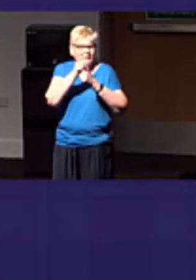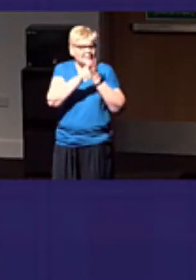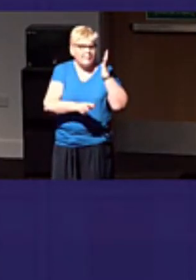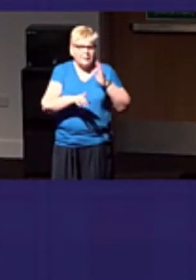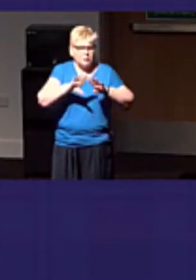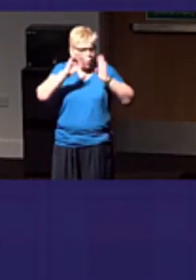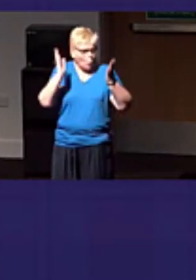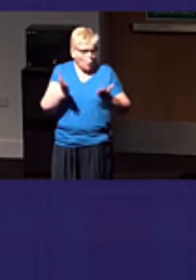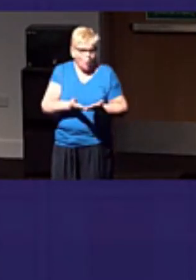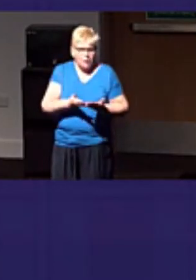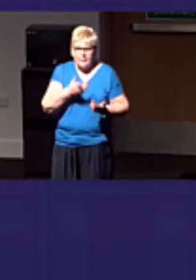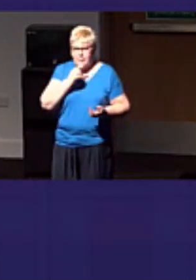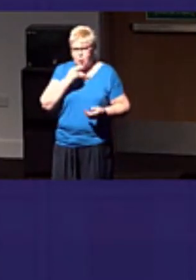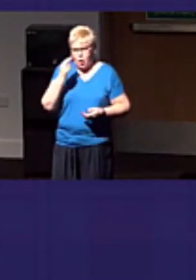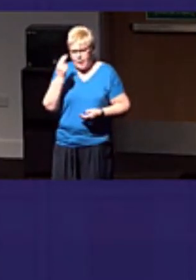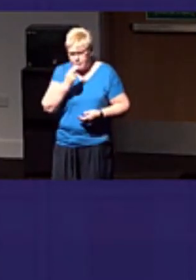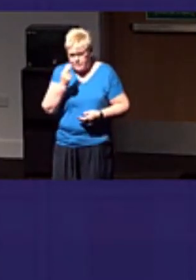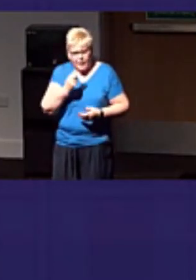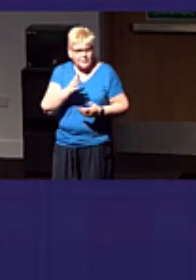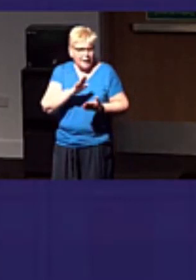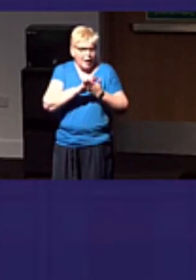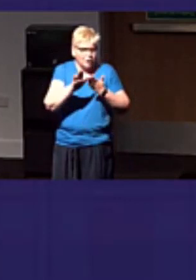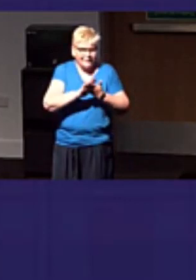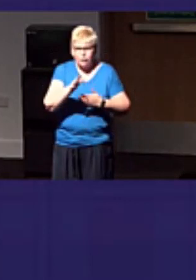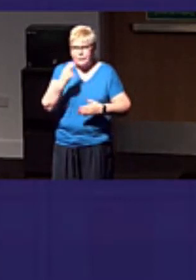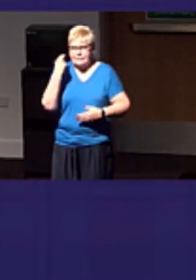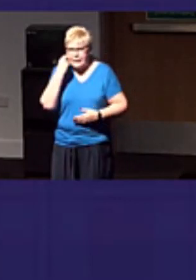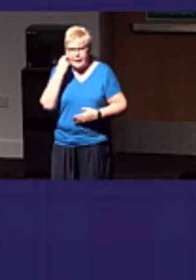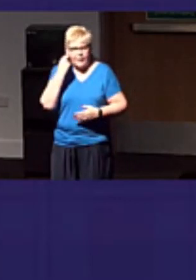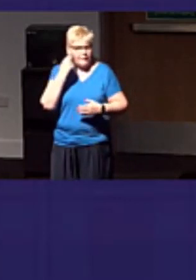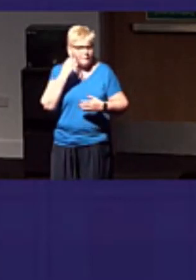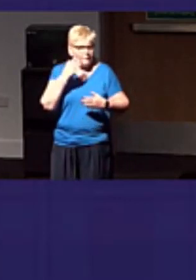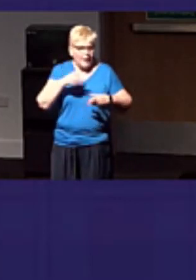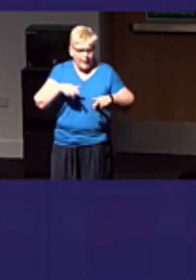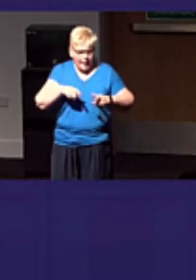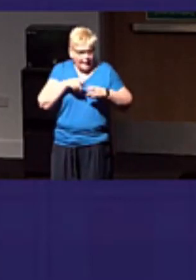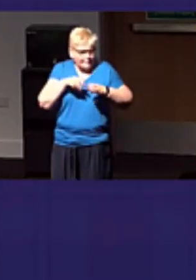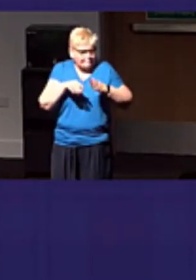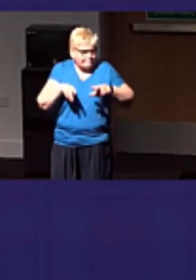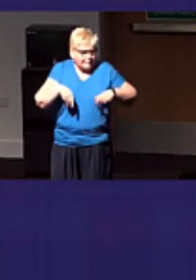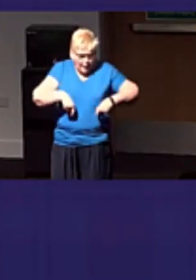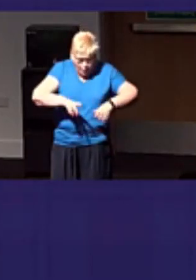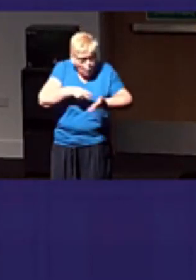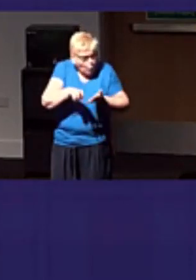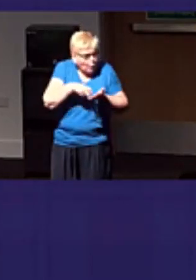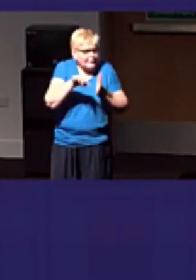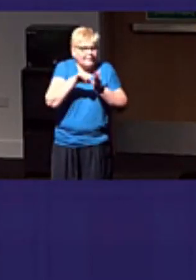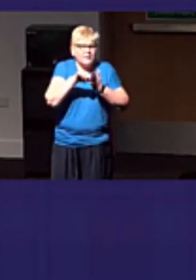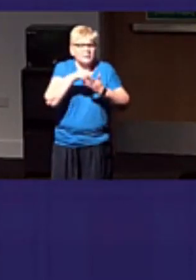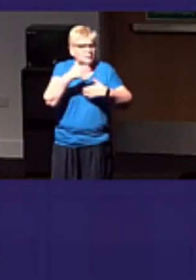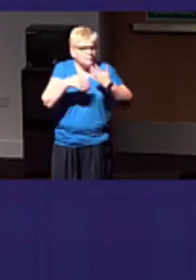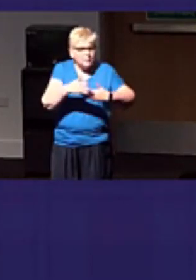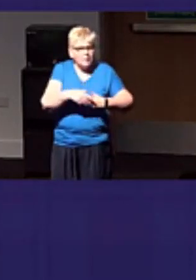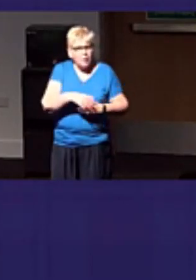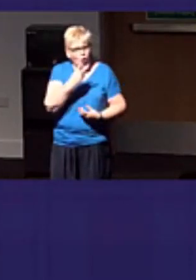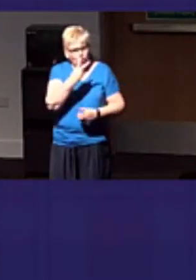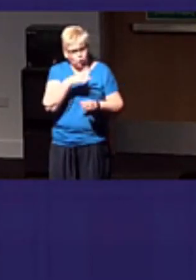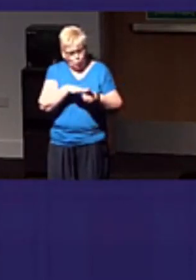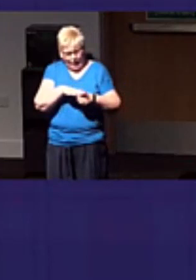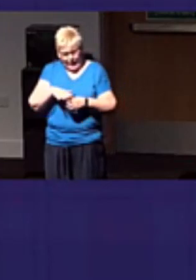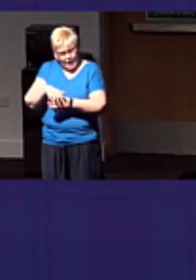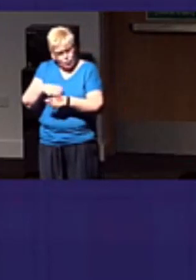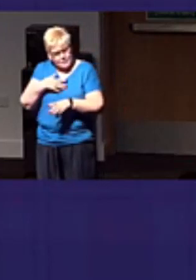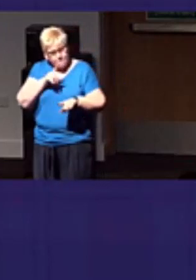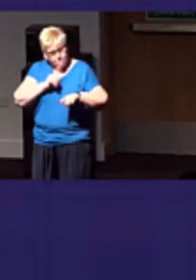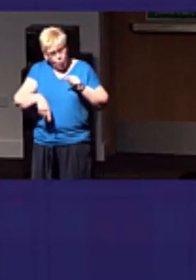world. People who are blind, people who are colorblind, hard of hearing, deaf, limited mobility. But the 2 areas that I'm most